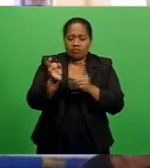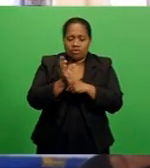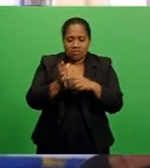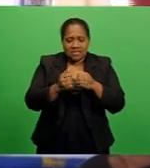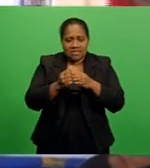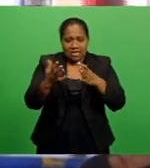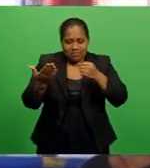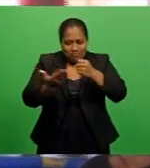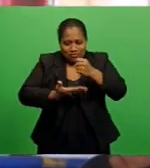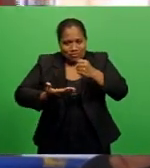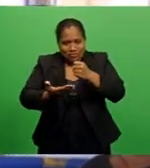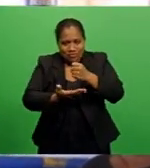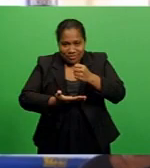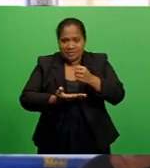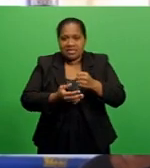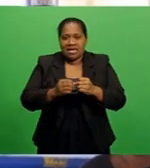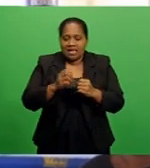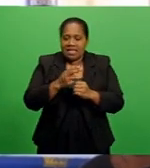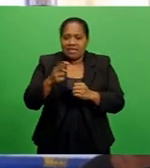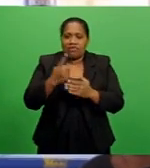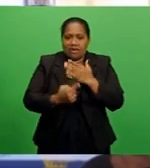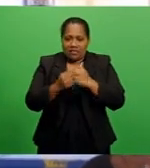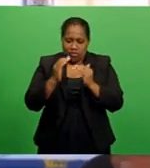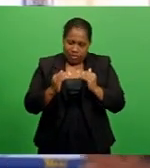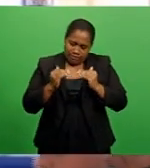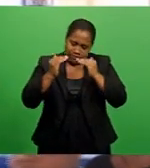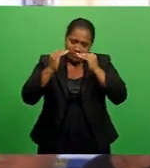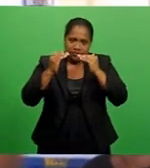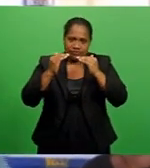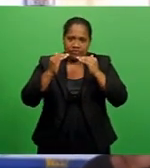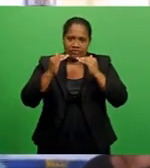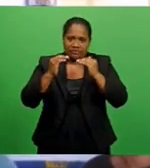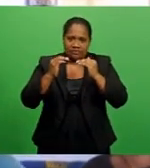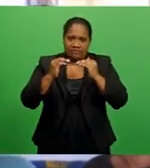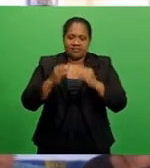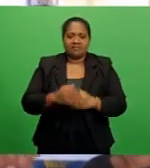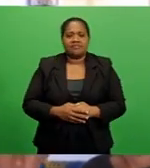build up. From there, then we go to the advanced area.